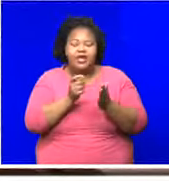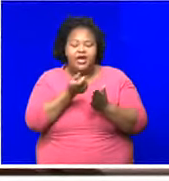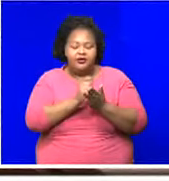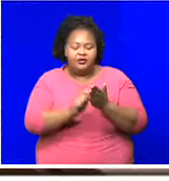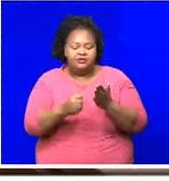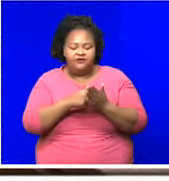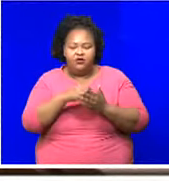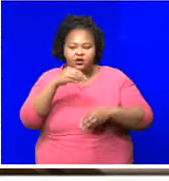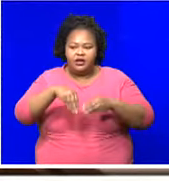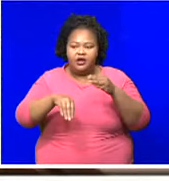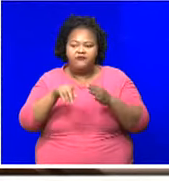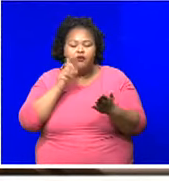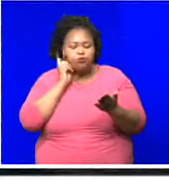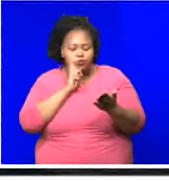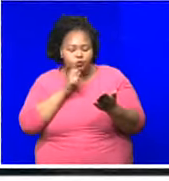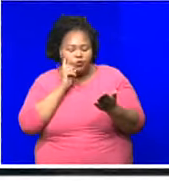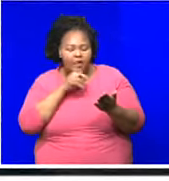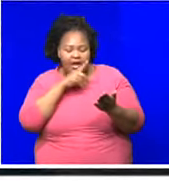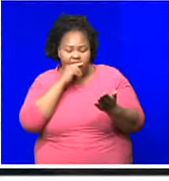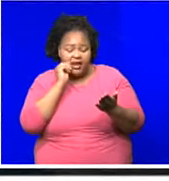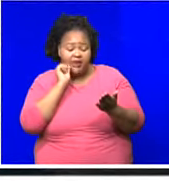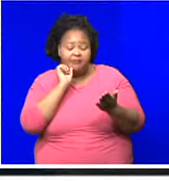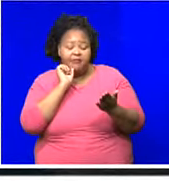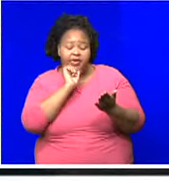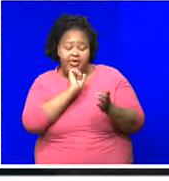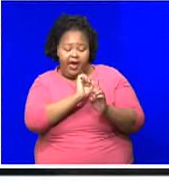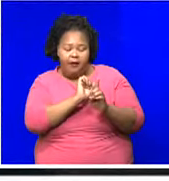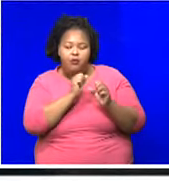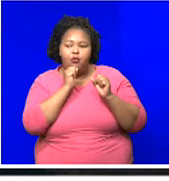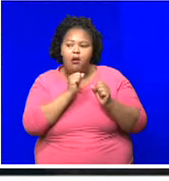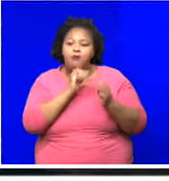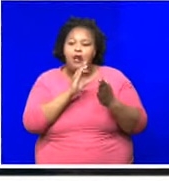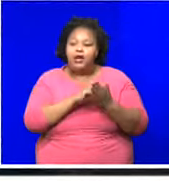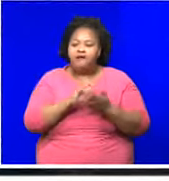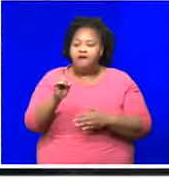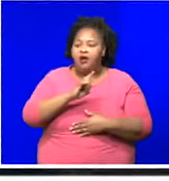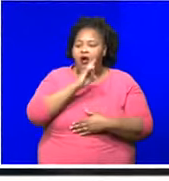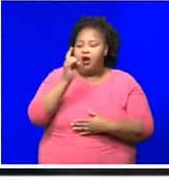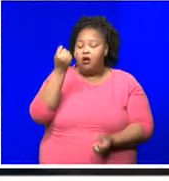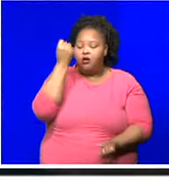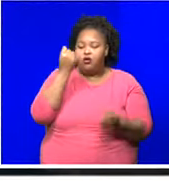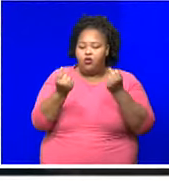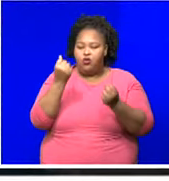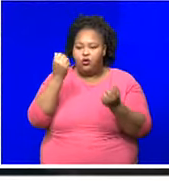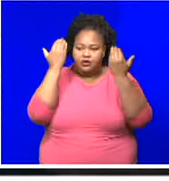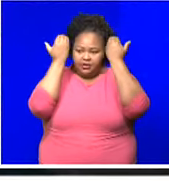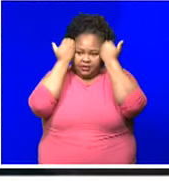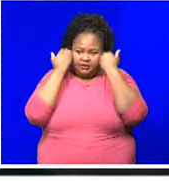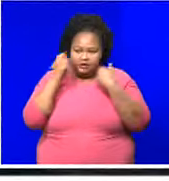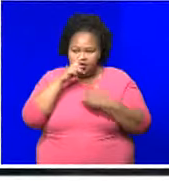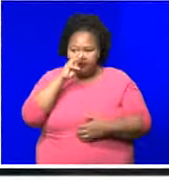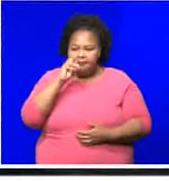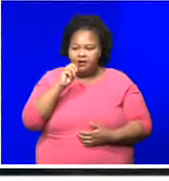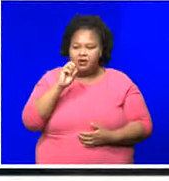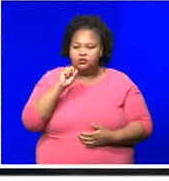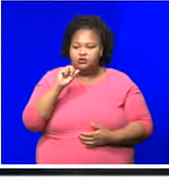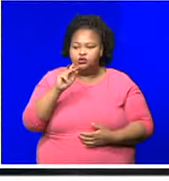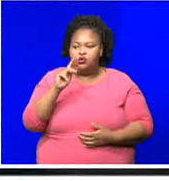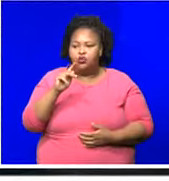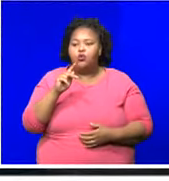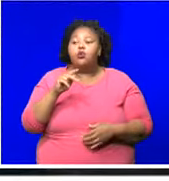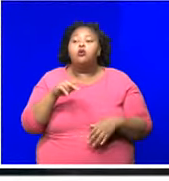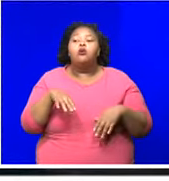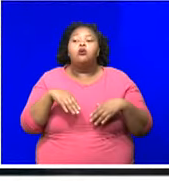with Sikhumbuzo Dlamini, Matsapa. High Court Judge Sabelo Masuku has reserved judgment in the bail hearing of